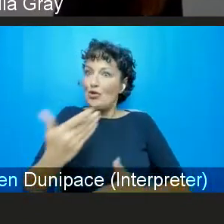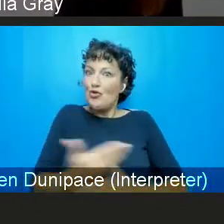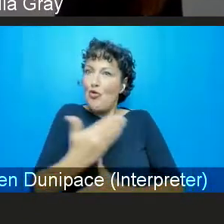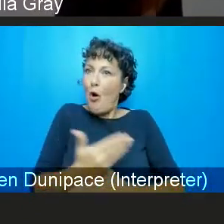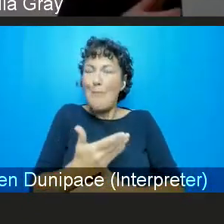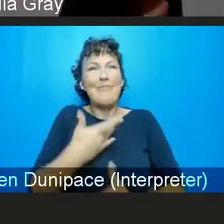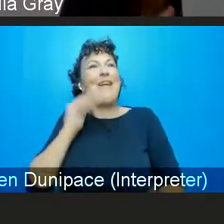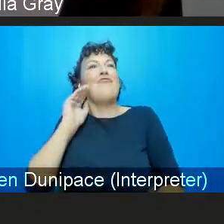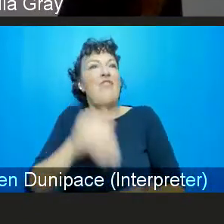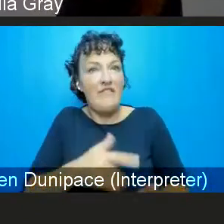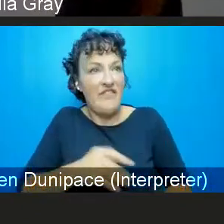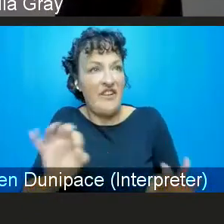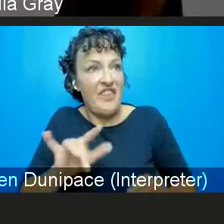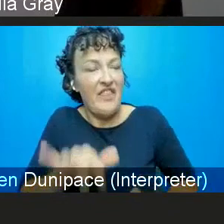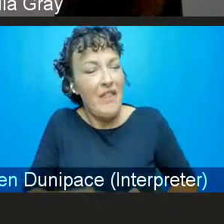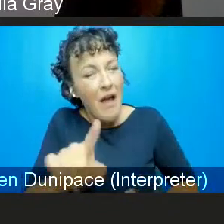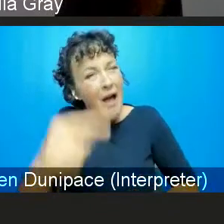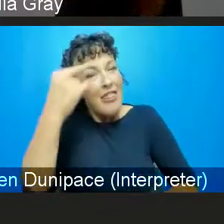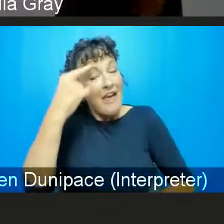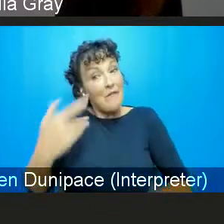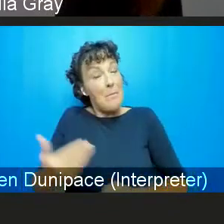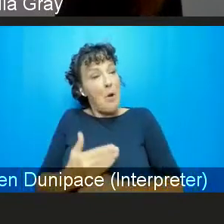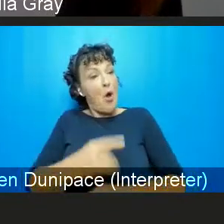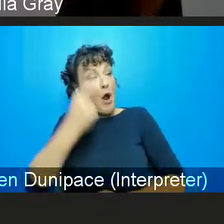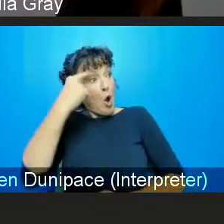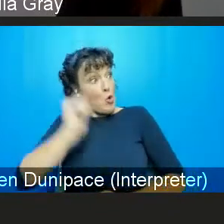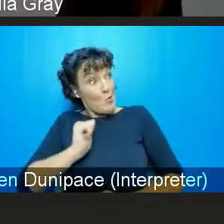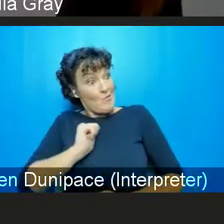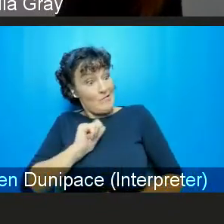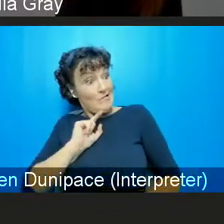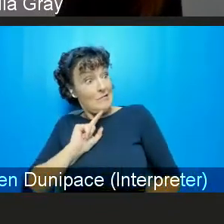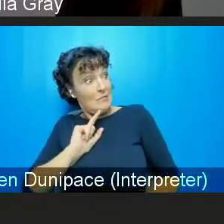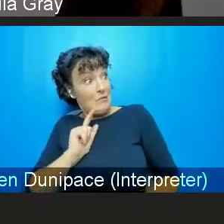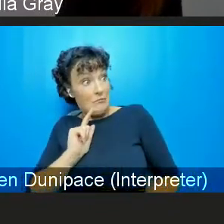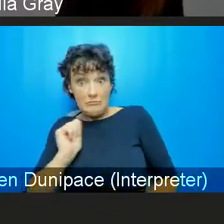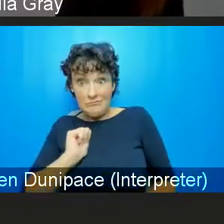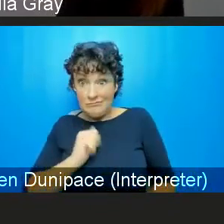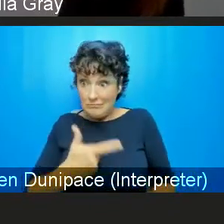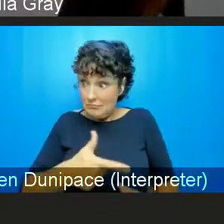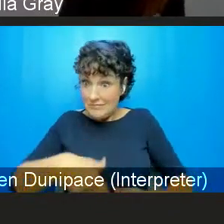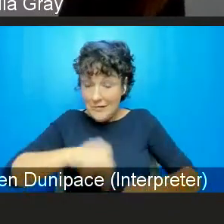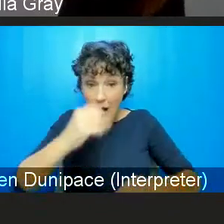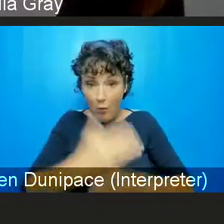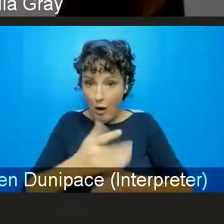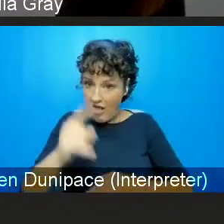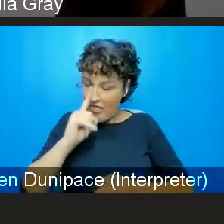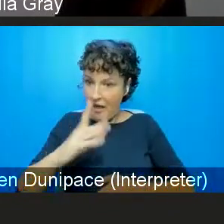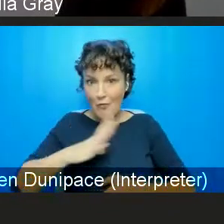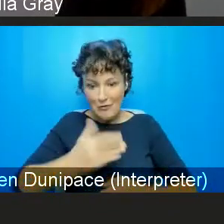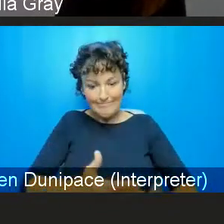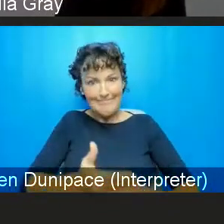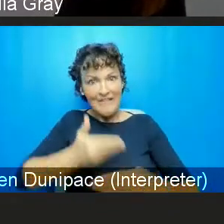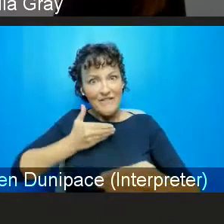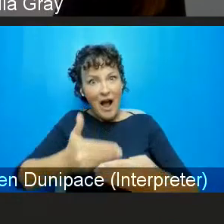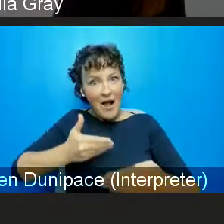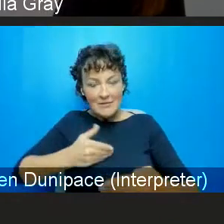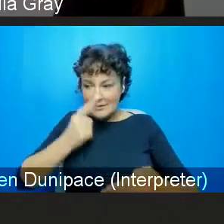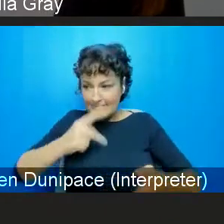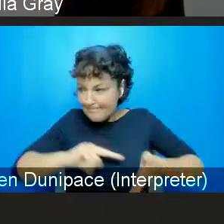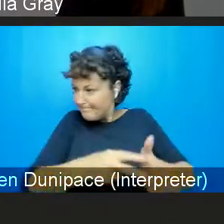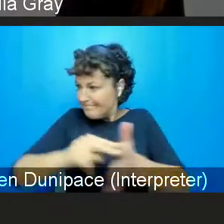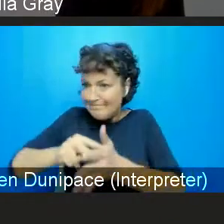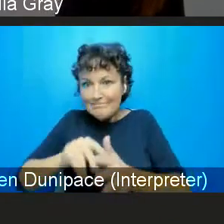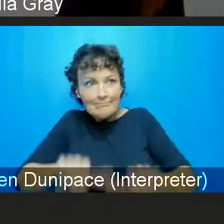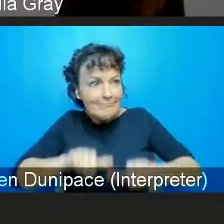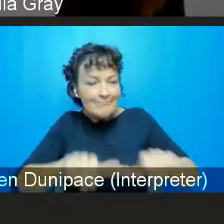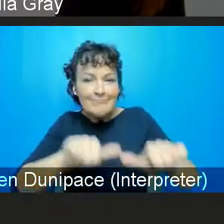being evident that you have done that, I think it's quite key. We've found with all areas of inclusion, and